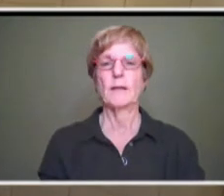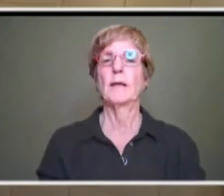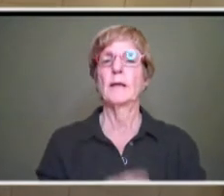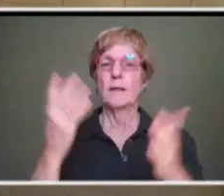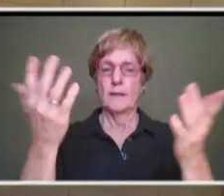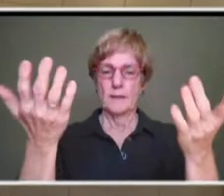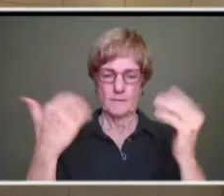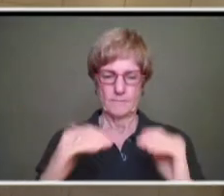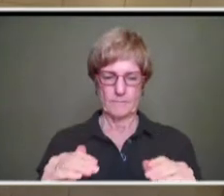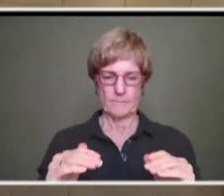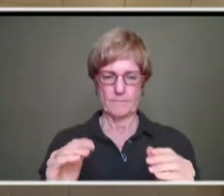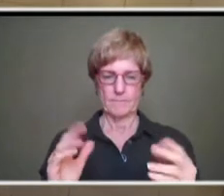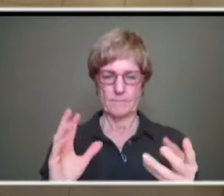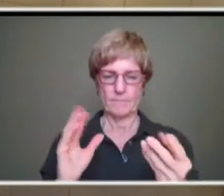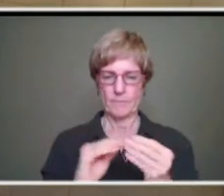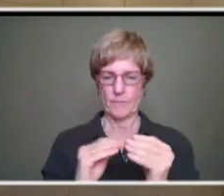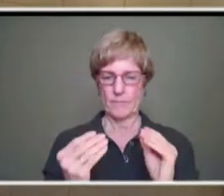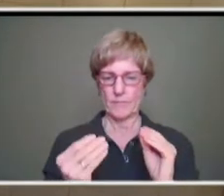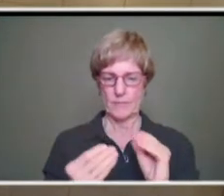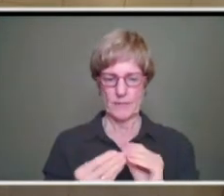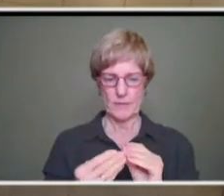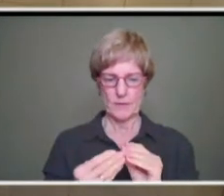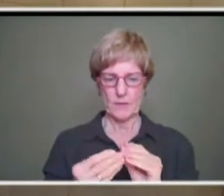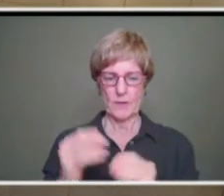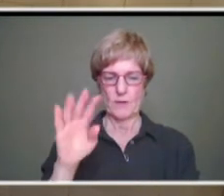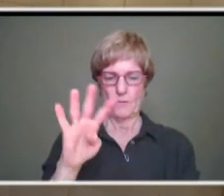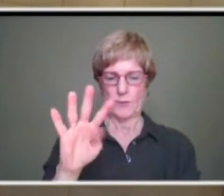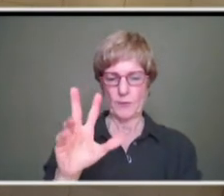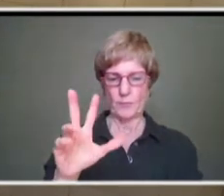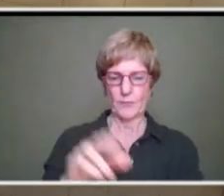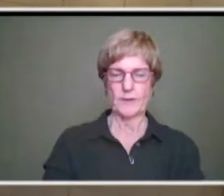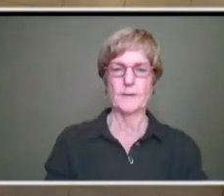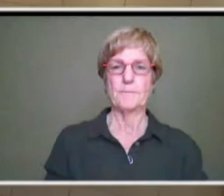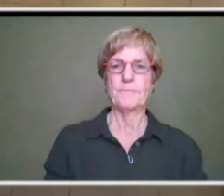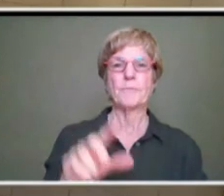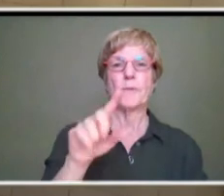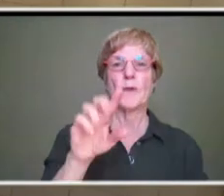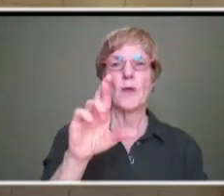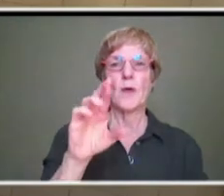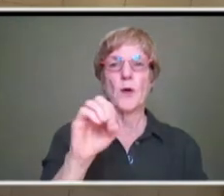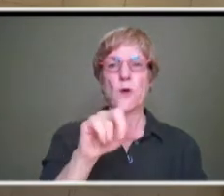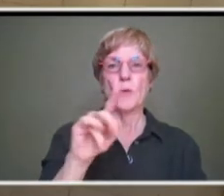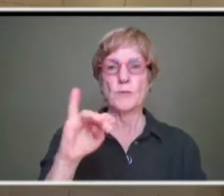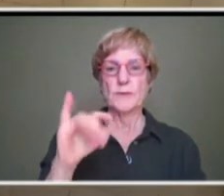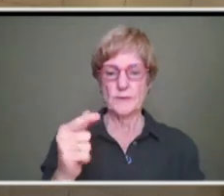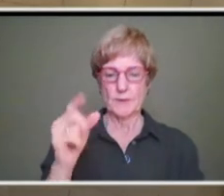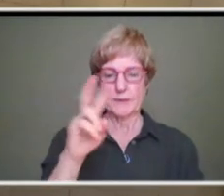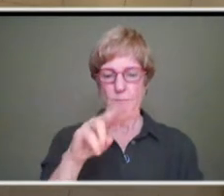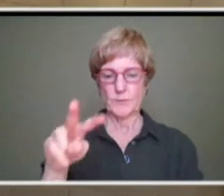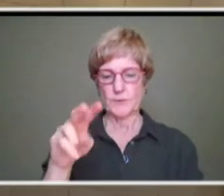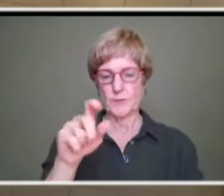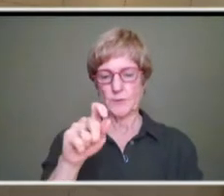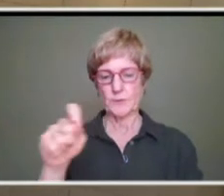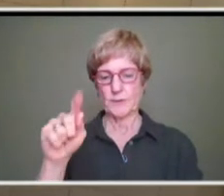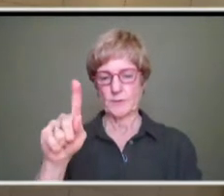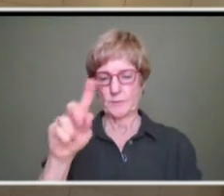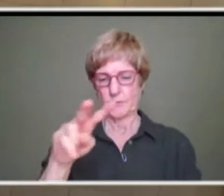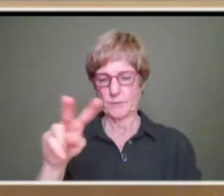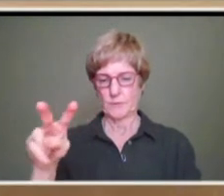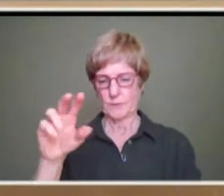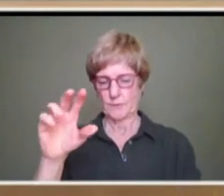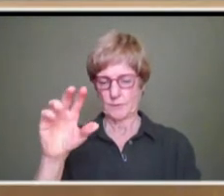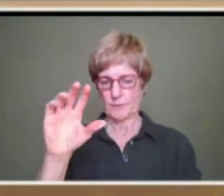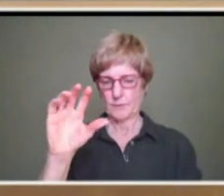on to um item number 43 rezoning petition 2022-122 by cohab Development